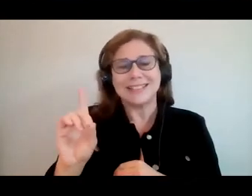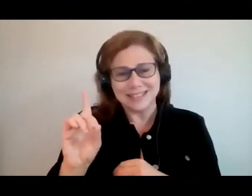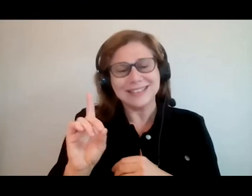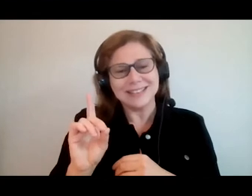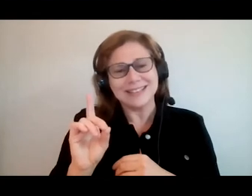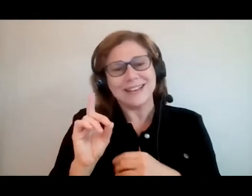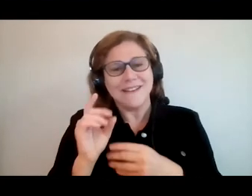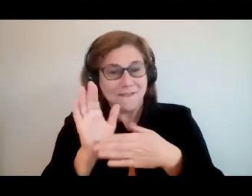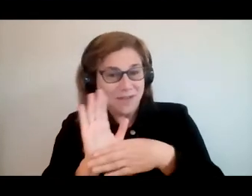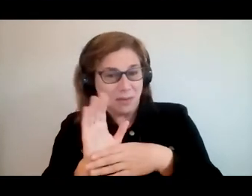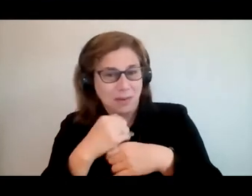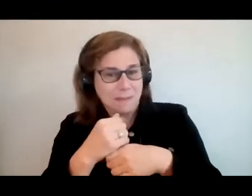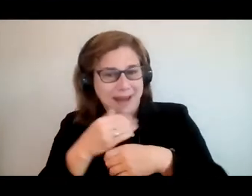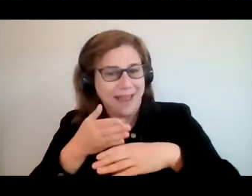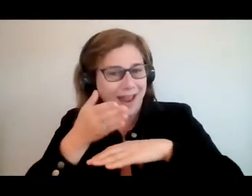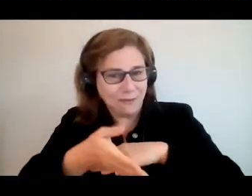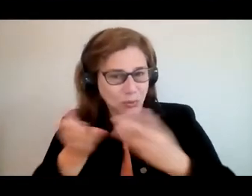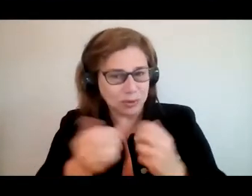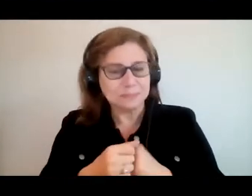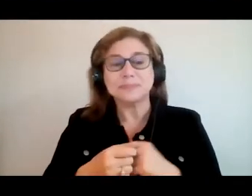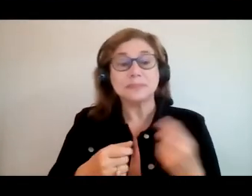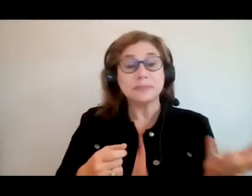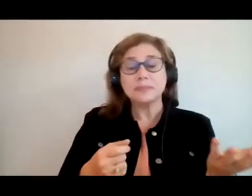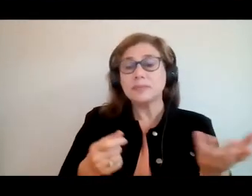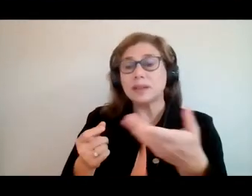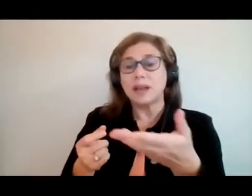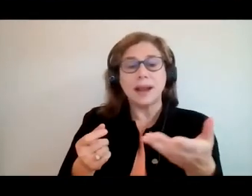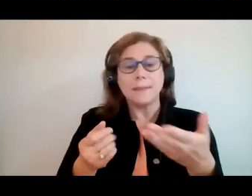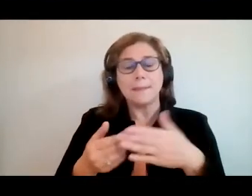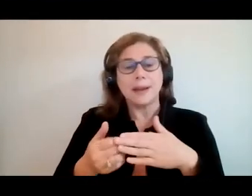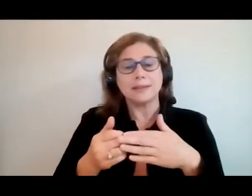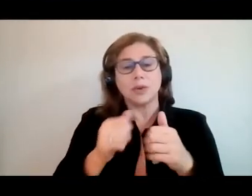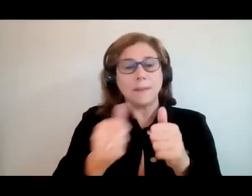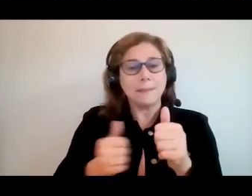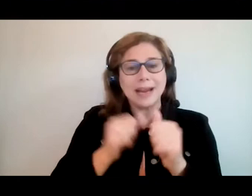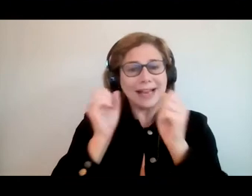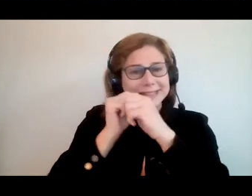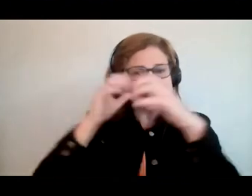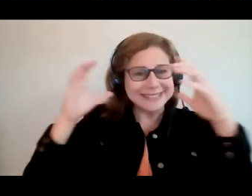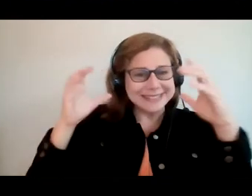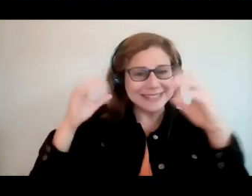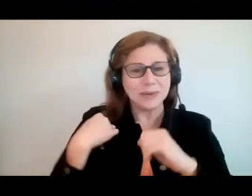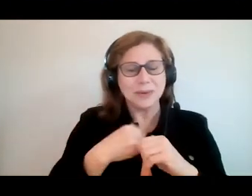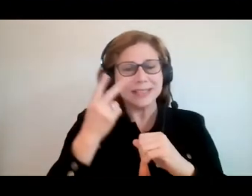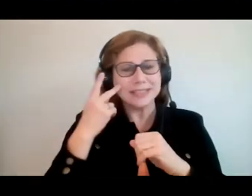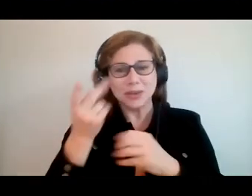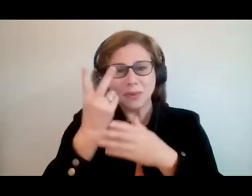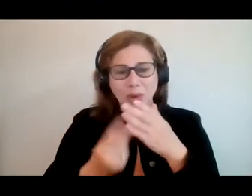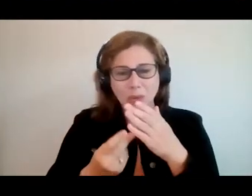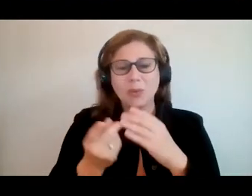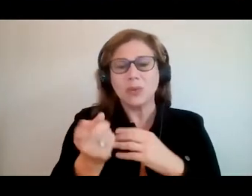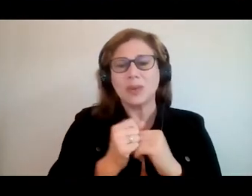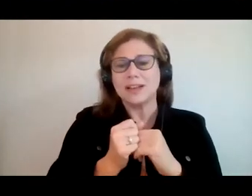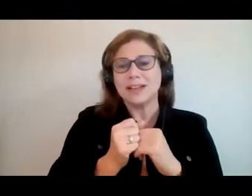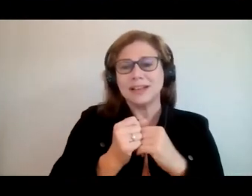And what were, for you, kind of behind the scenes, and it's interesting because we see you both and Amos there, you